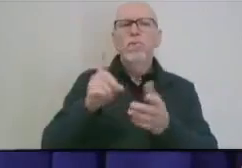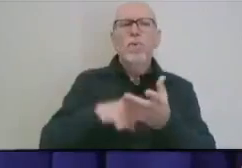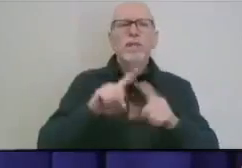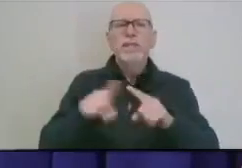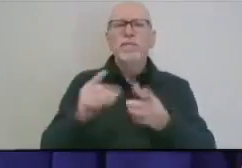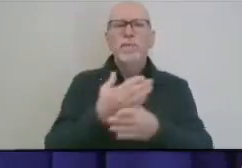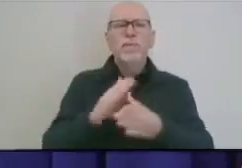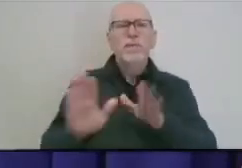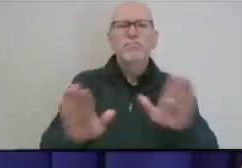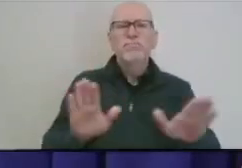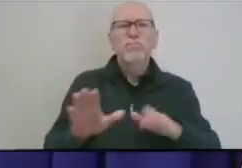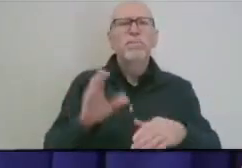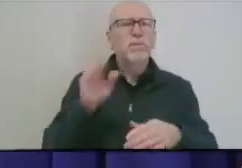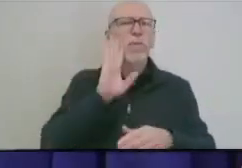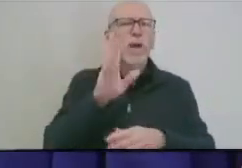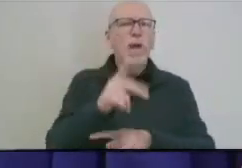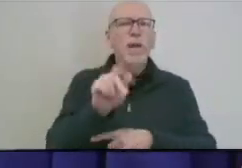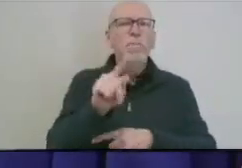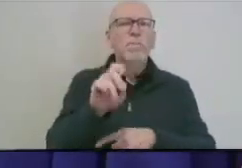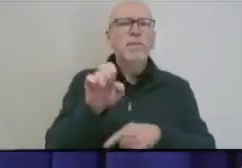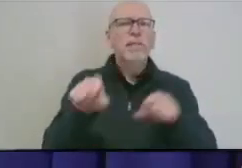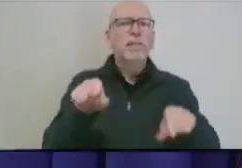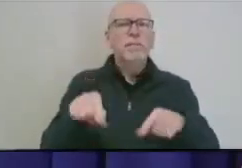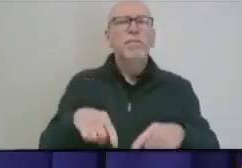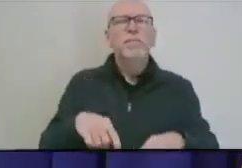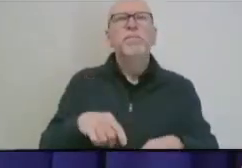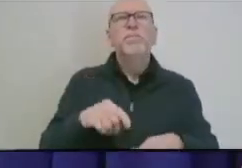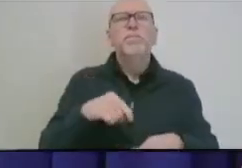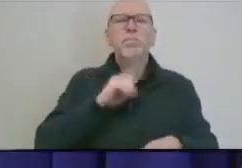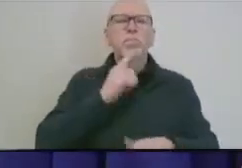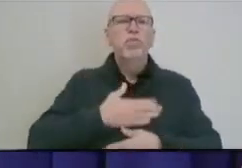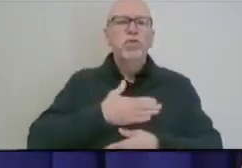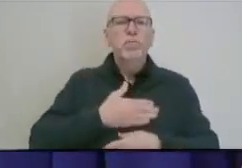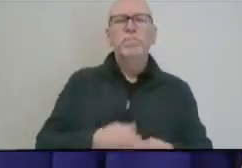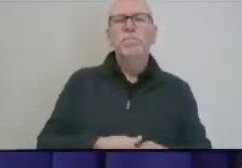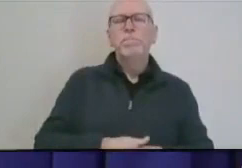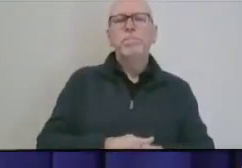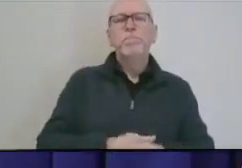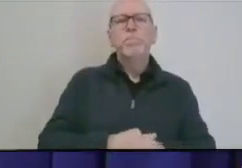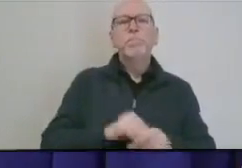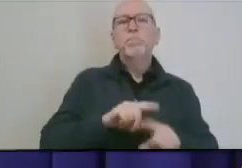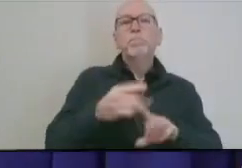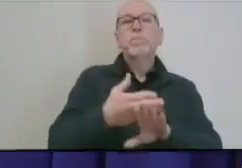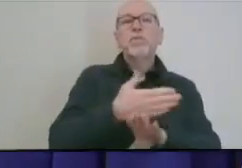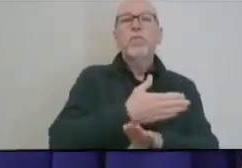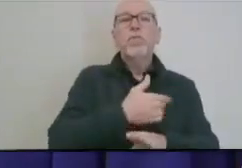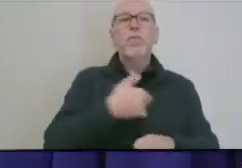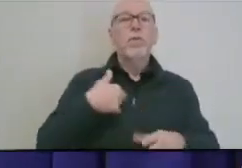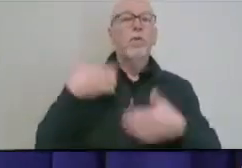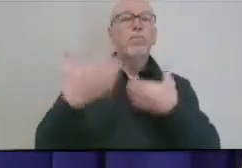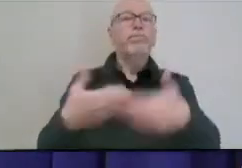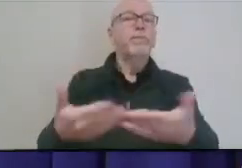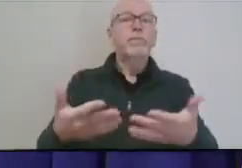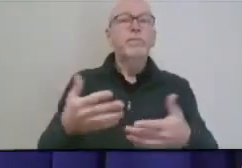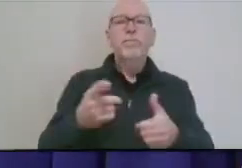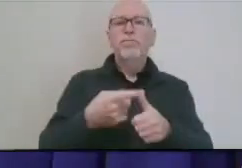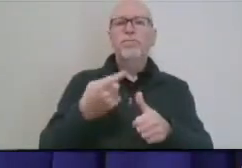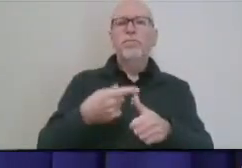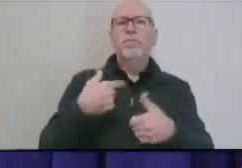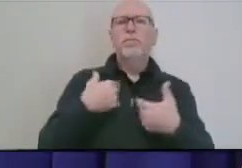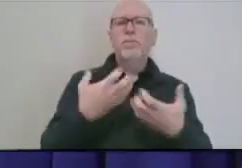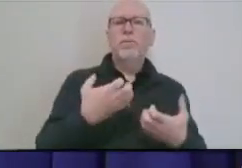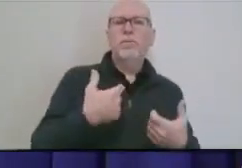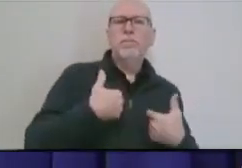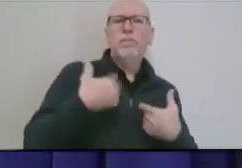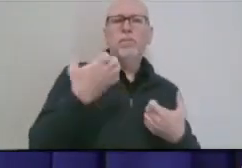then give us an update. We'd appreciate that. But before we get there, I also wanted to myself give